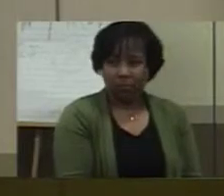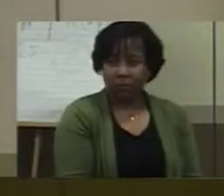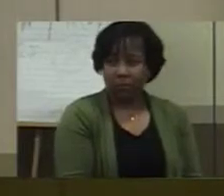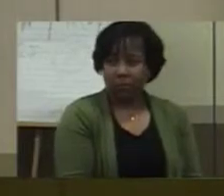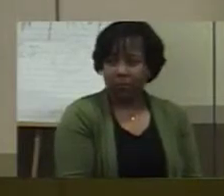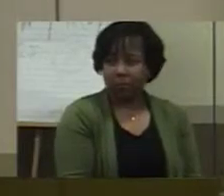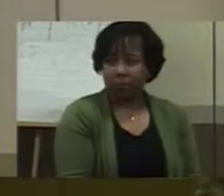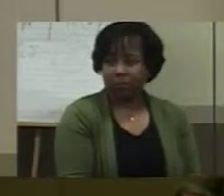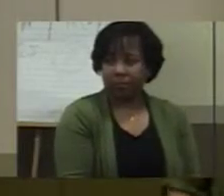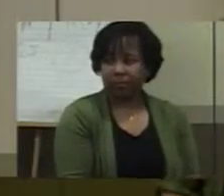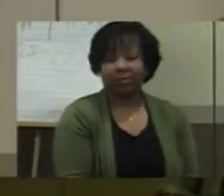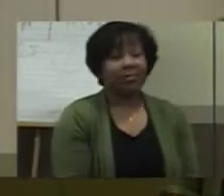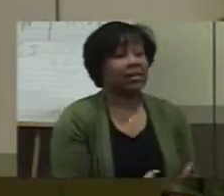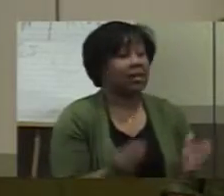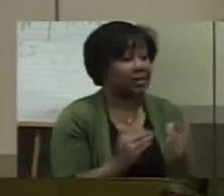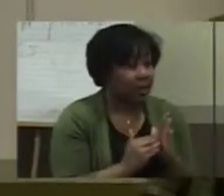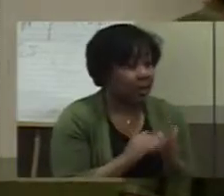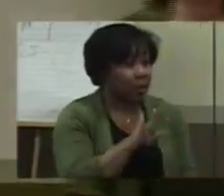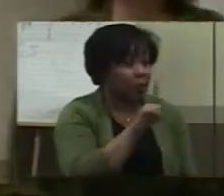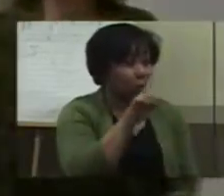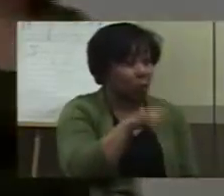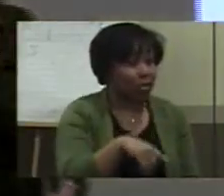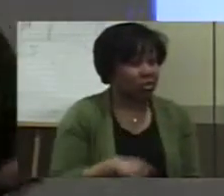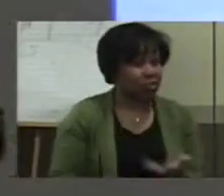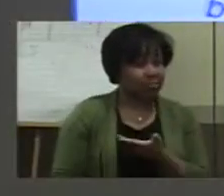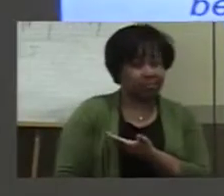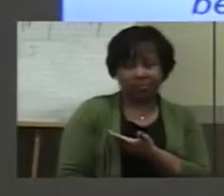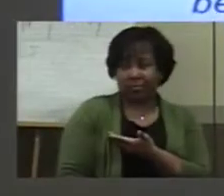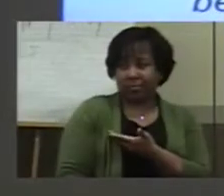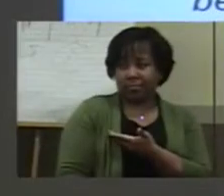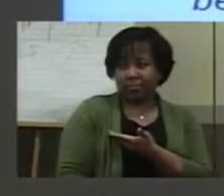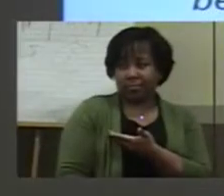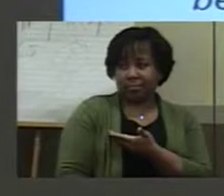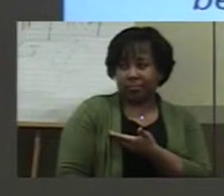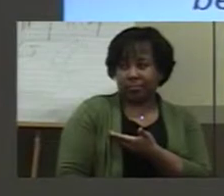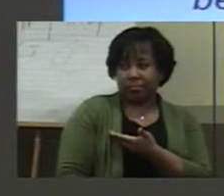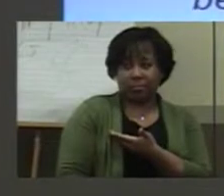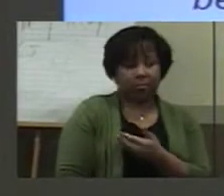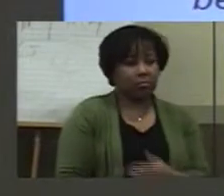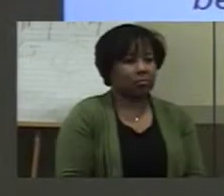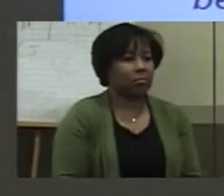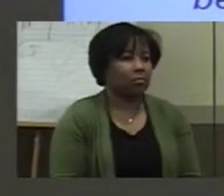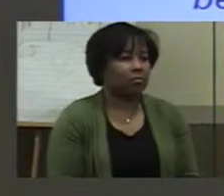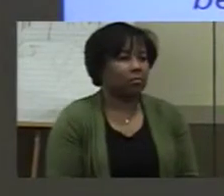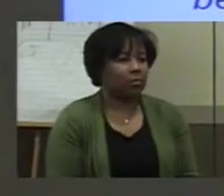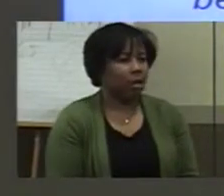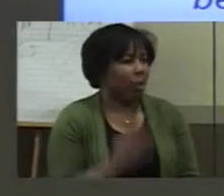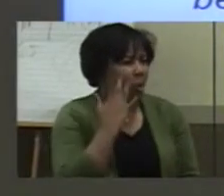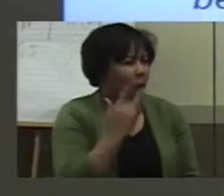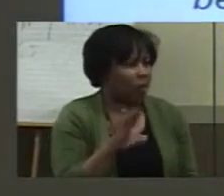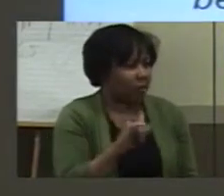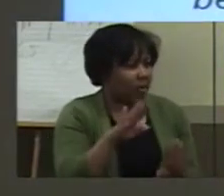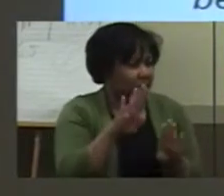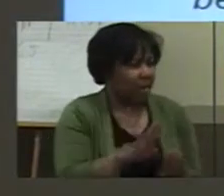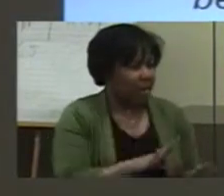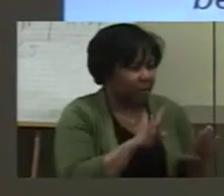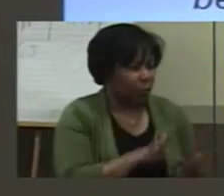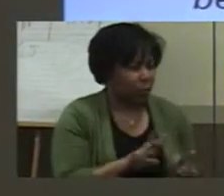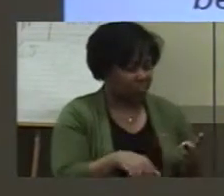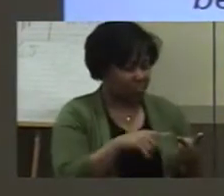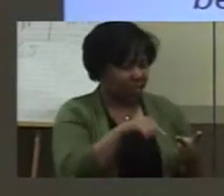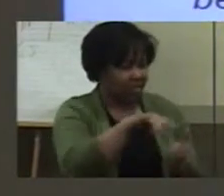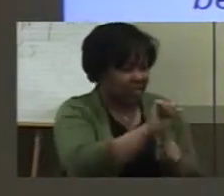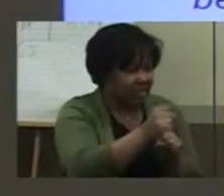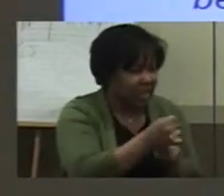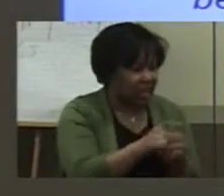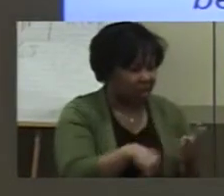Okay? Again, the question you're asking yourself, why is the person engaging in this behavior, in this setting,